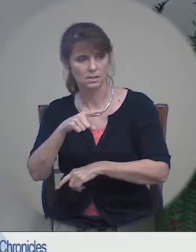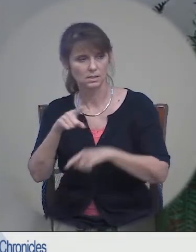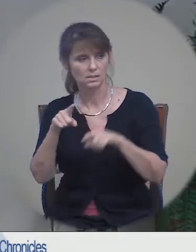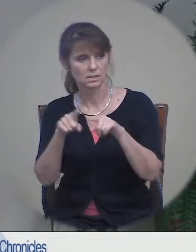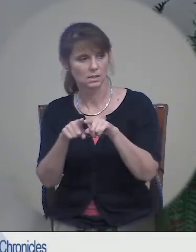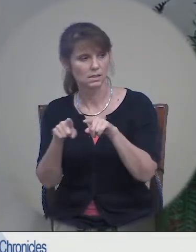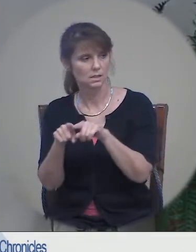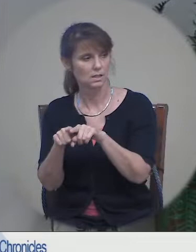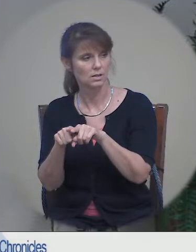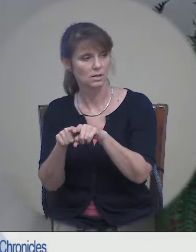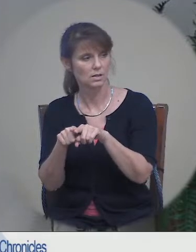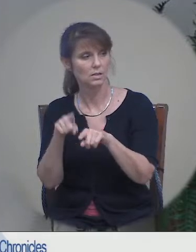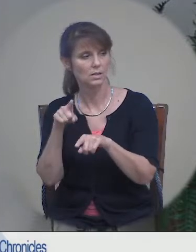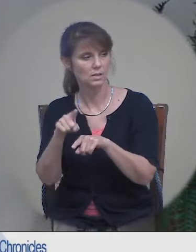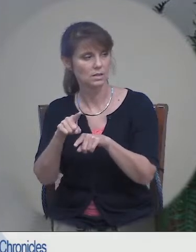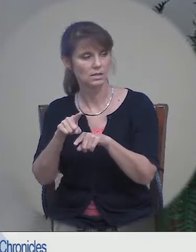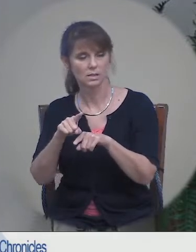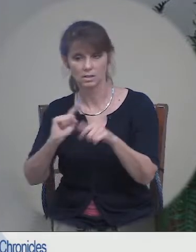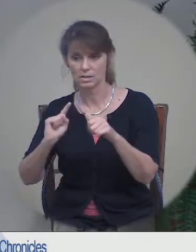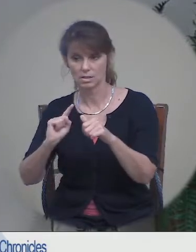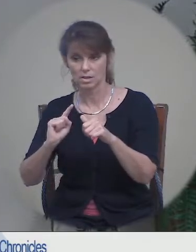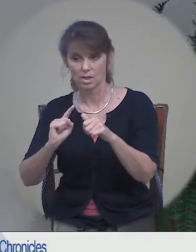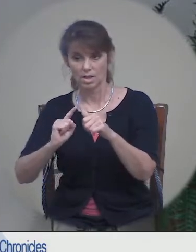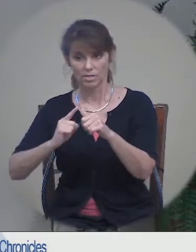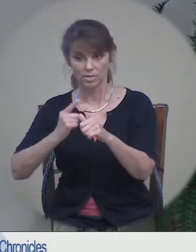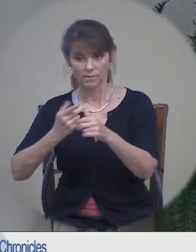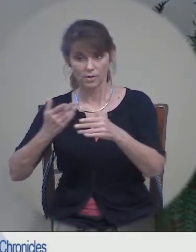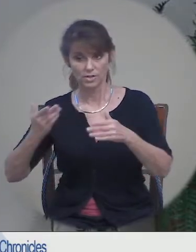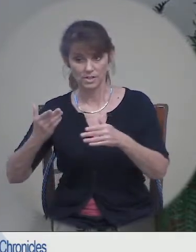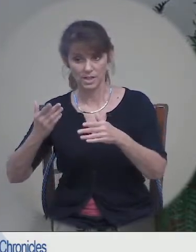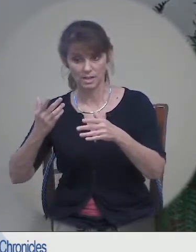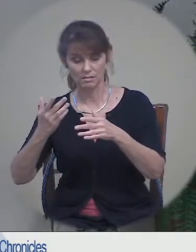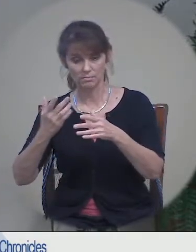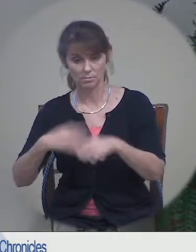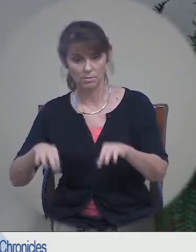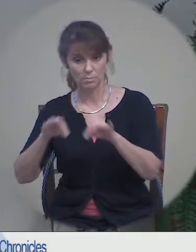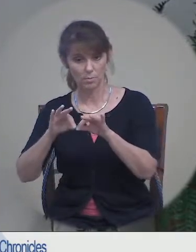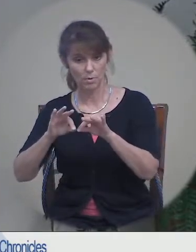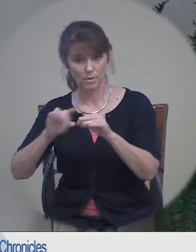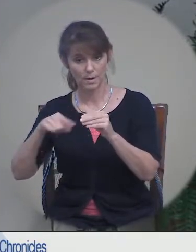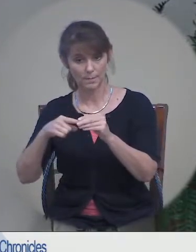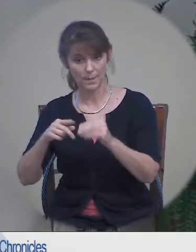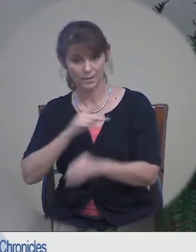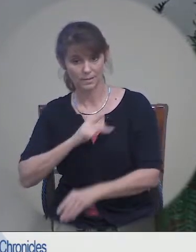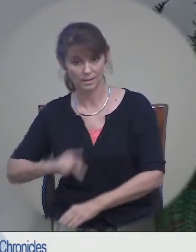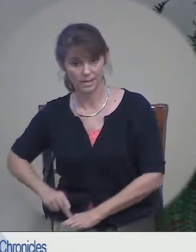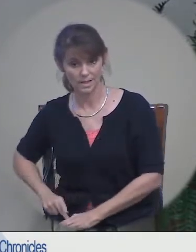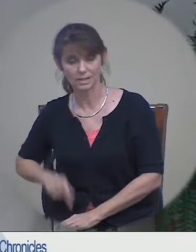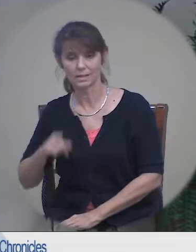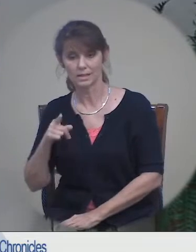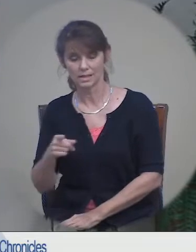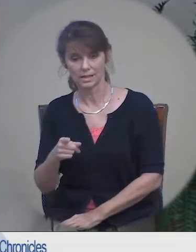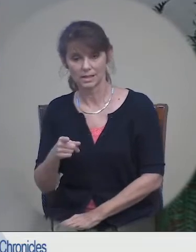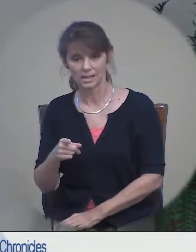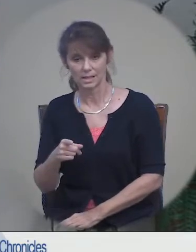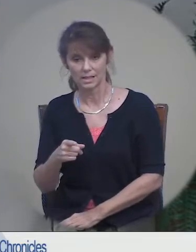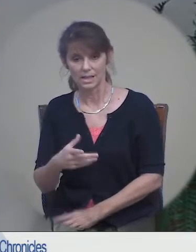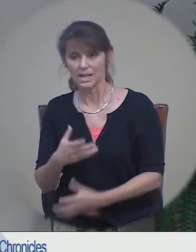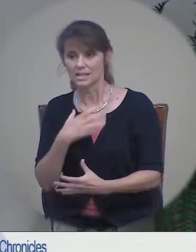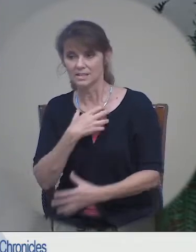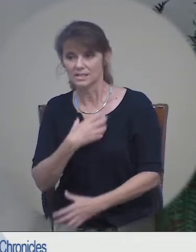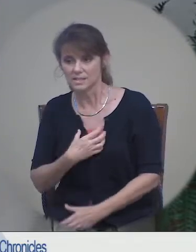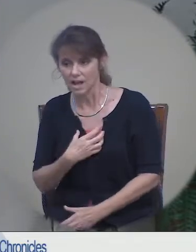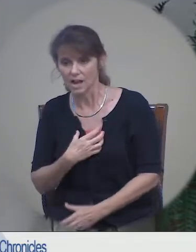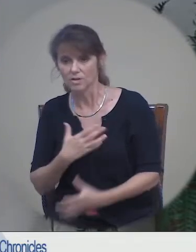Yeah. The very first thing that we note about Hezekiah is his desire to reform the